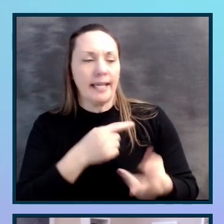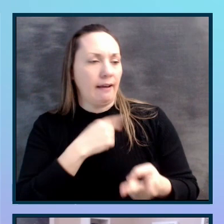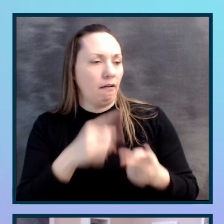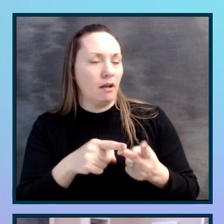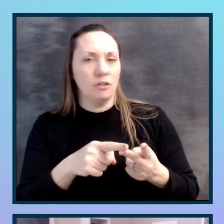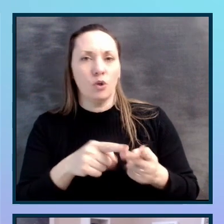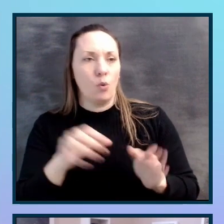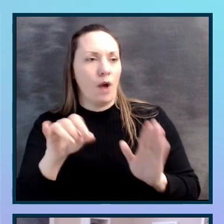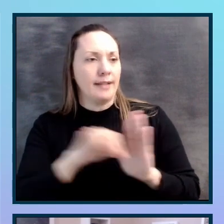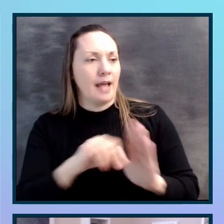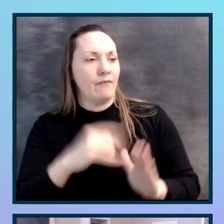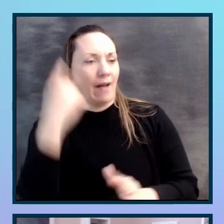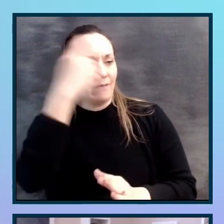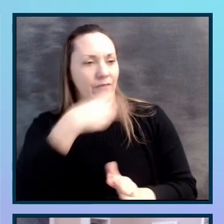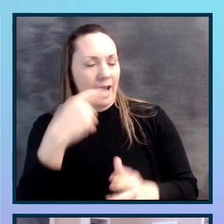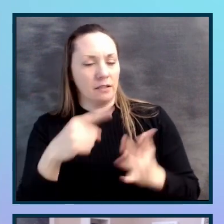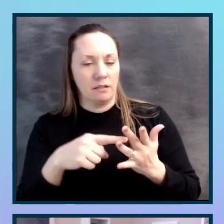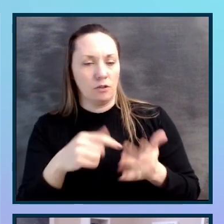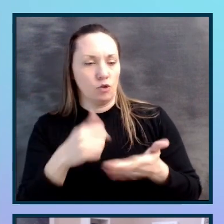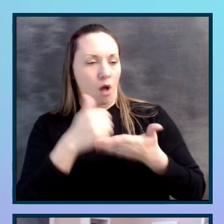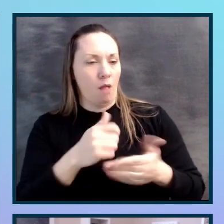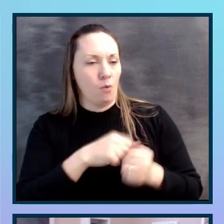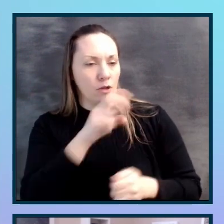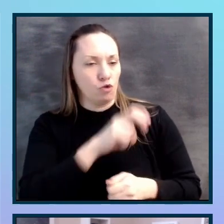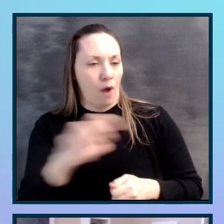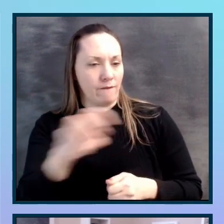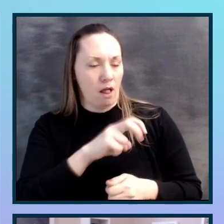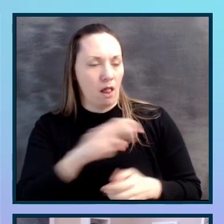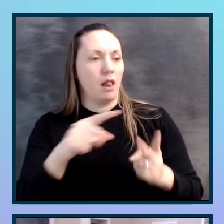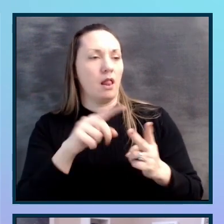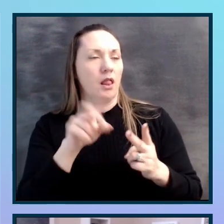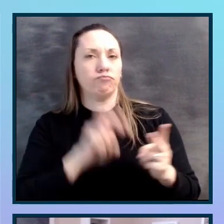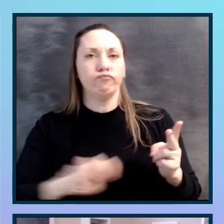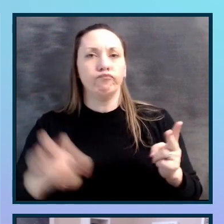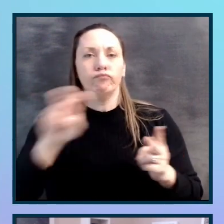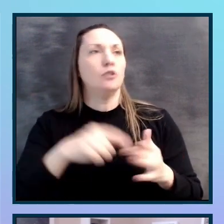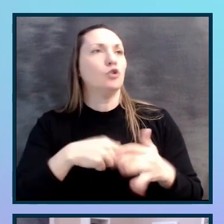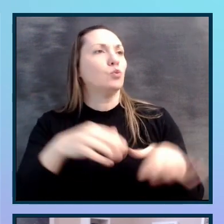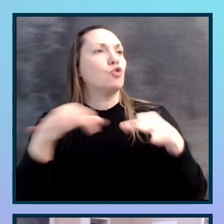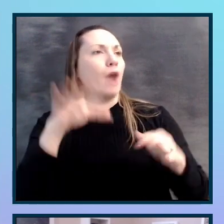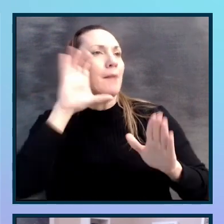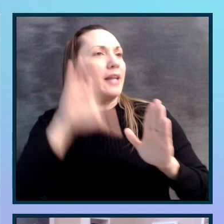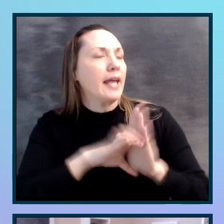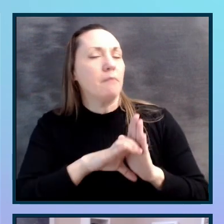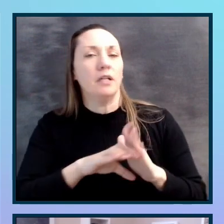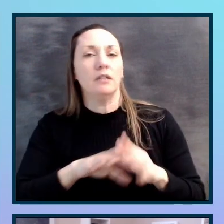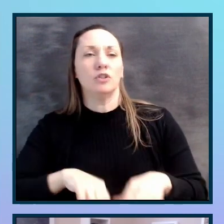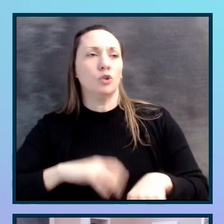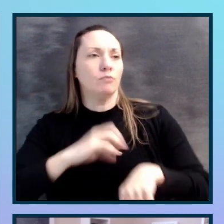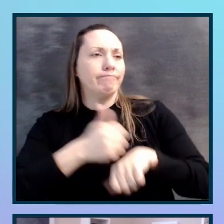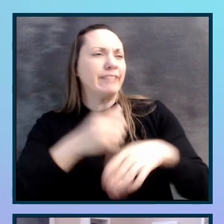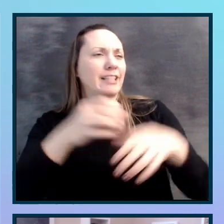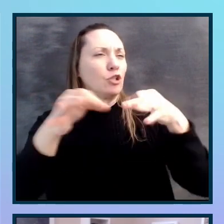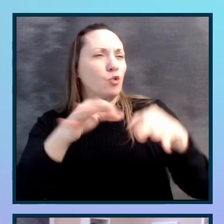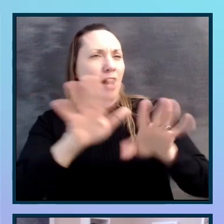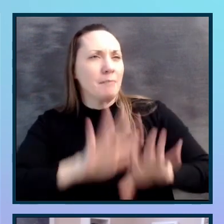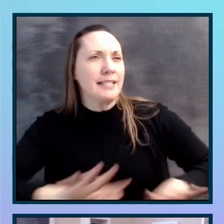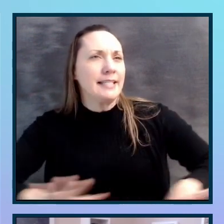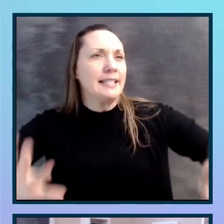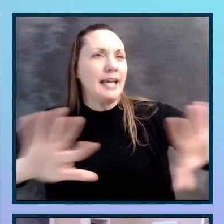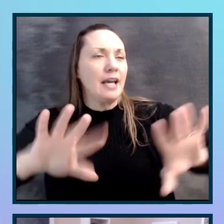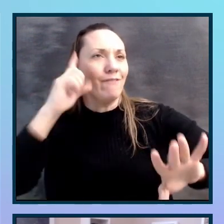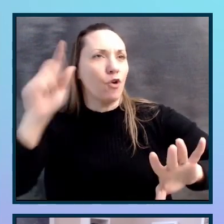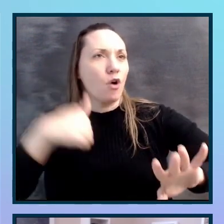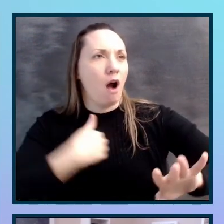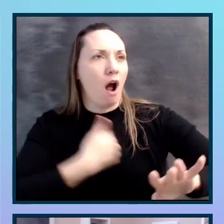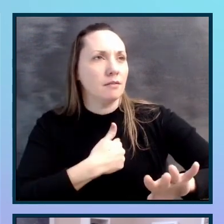identify faces, to assist with travel, to describe an image, to lay out a scene for us, I, as someone